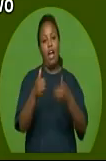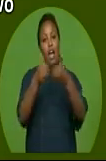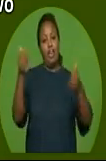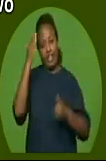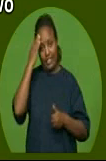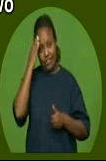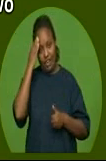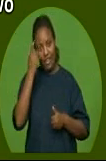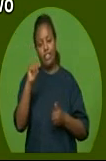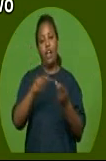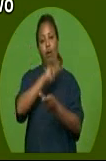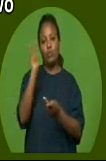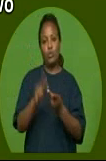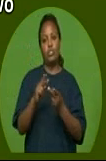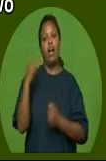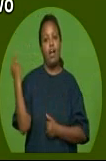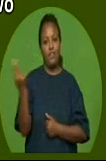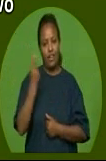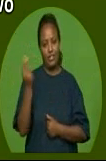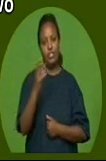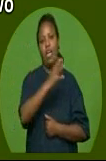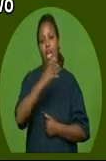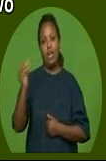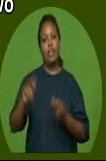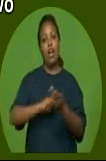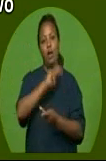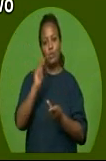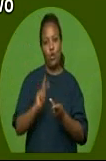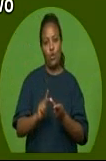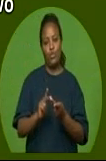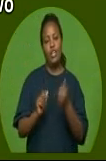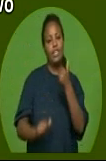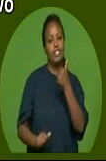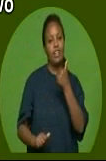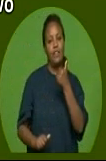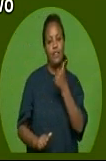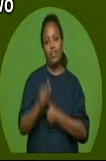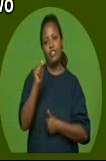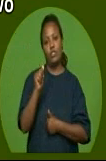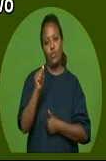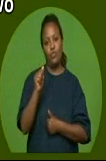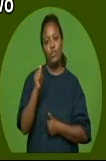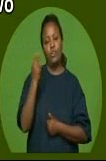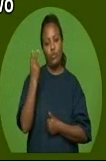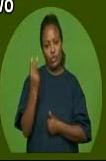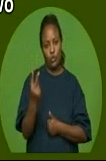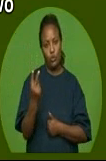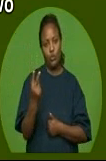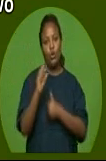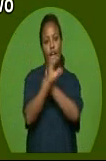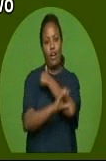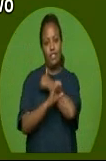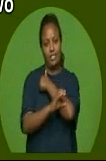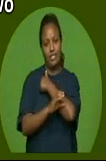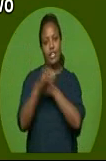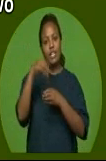is, identify the absolute advantage and absolute disadvantage